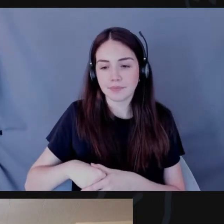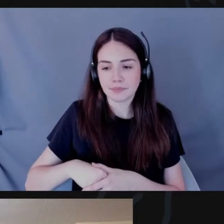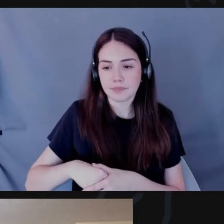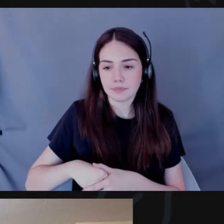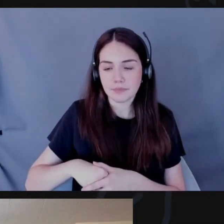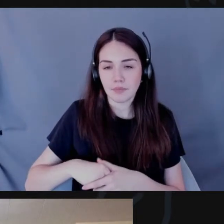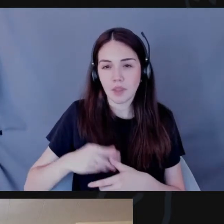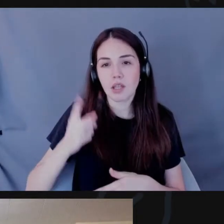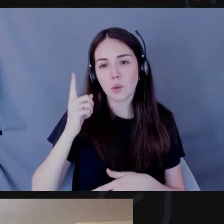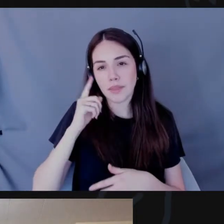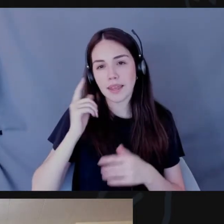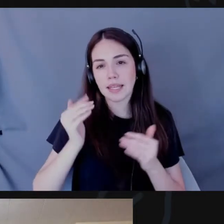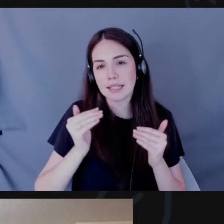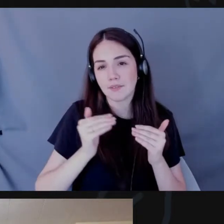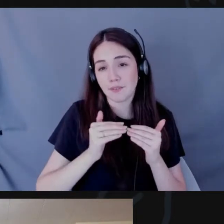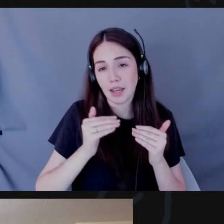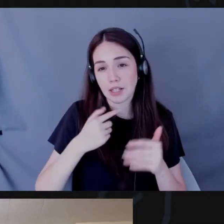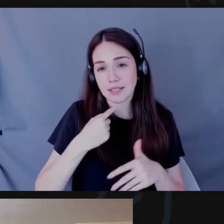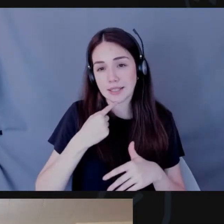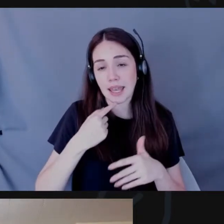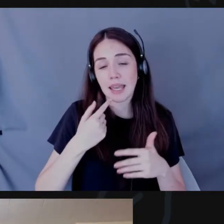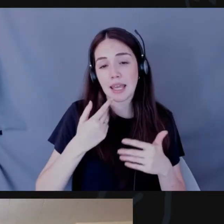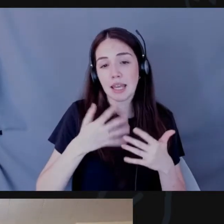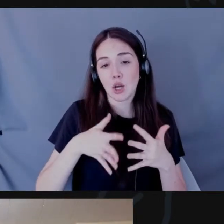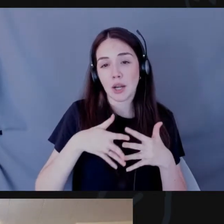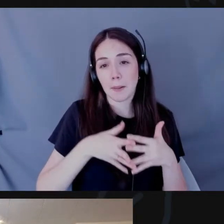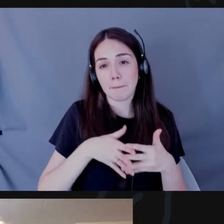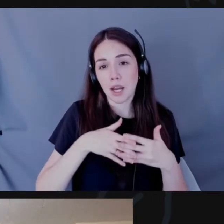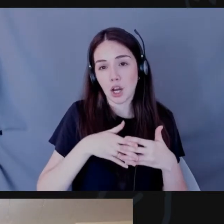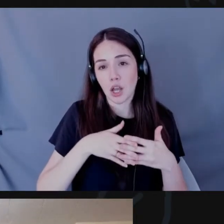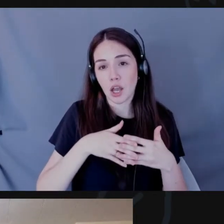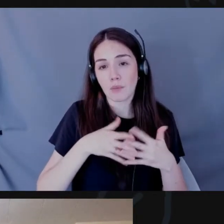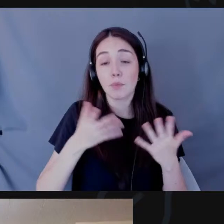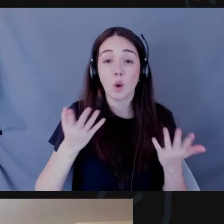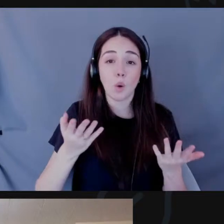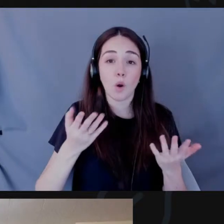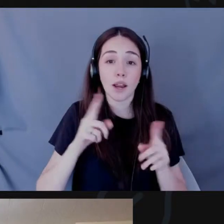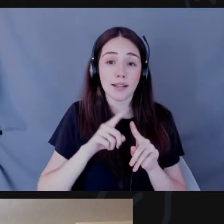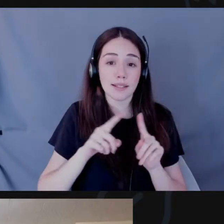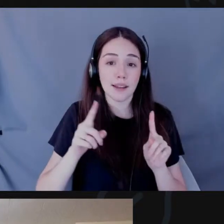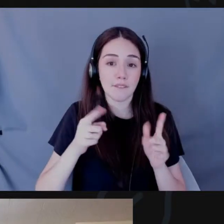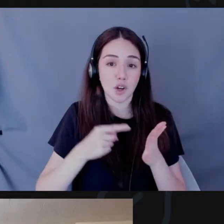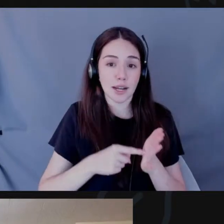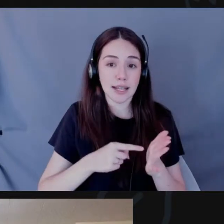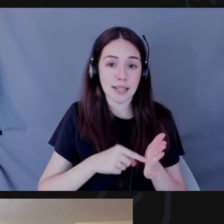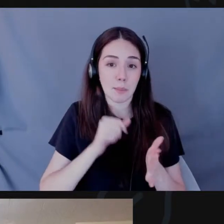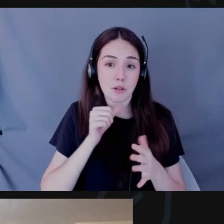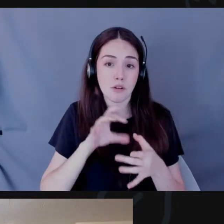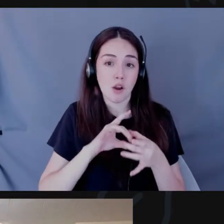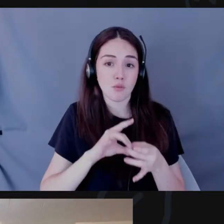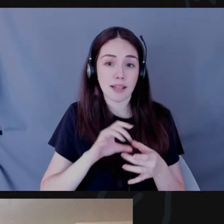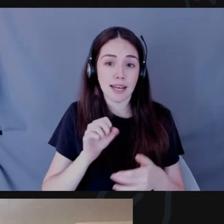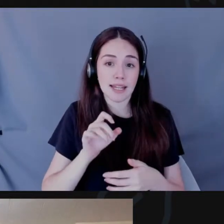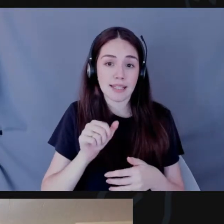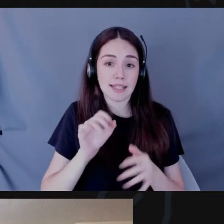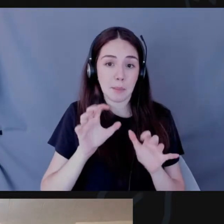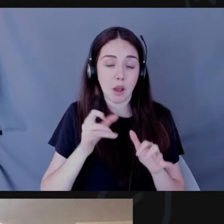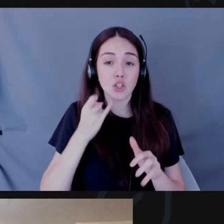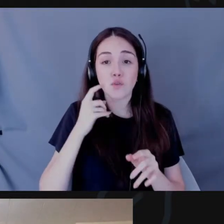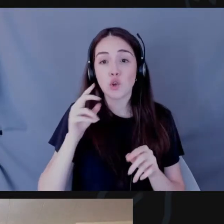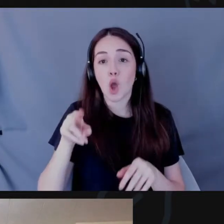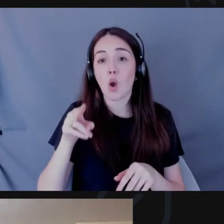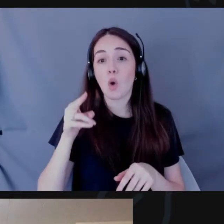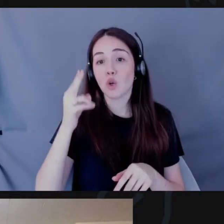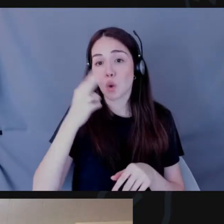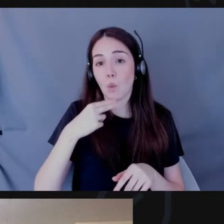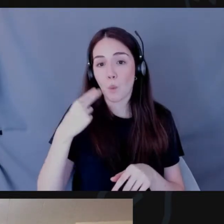I think it's fair to say that in America, I can give you a different example that isn't sea monster related. If you go to Hawaii, Hal